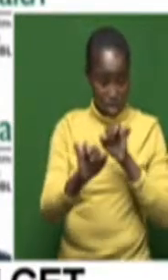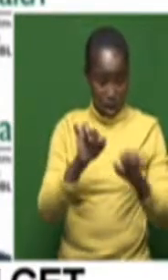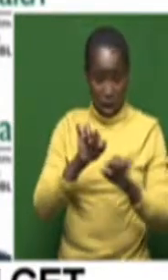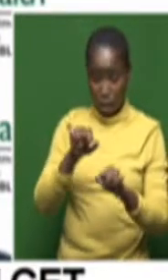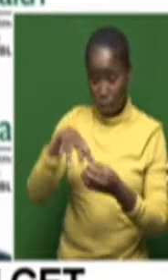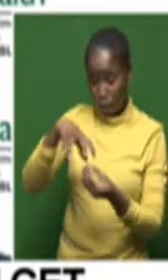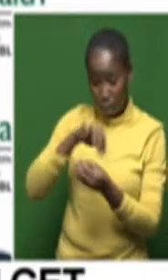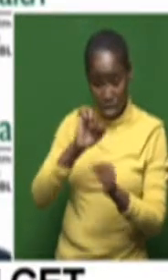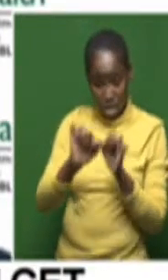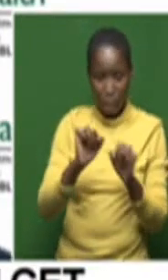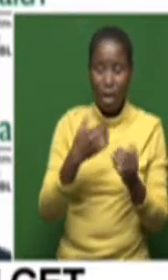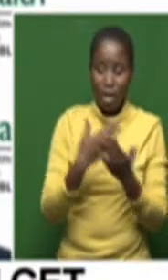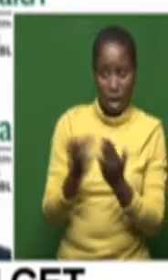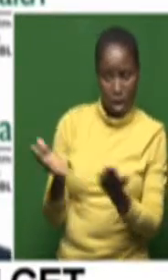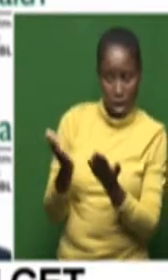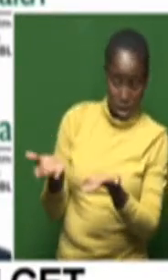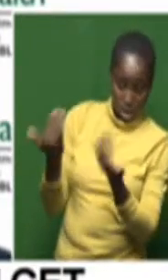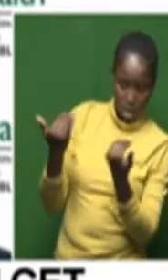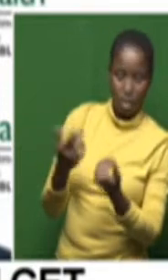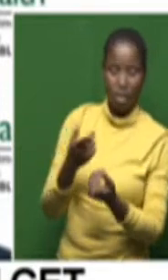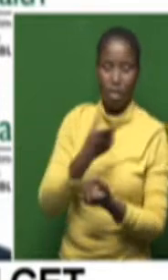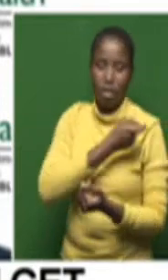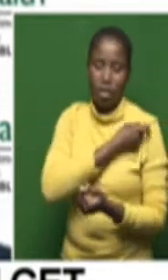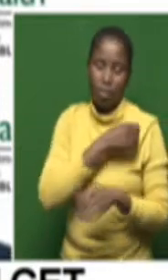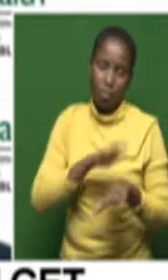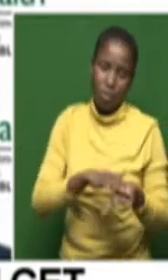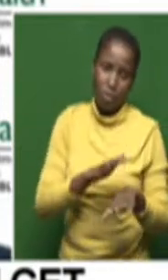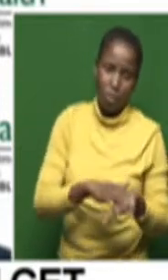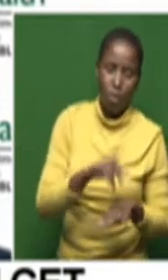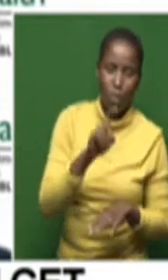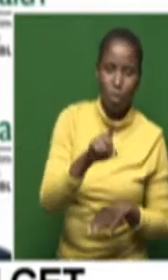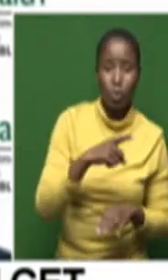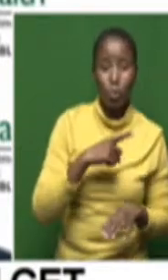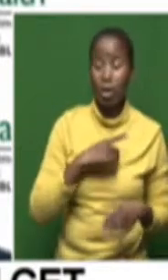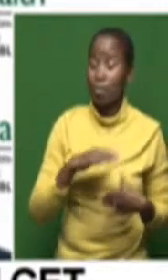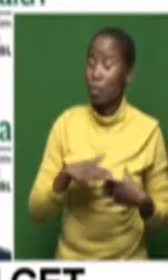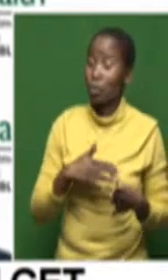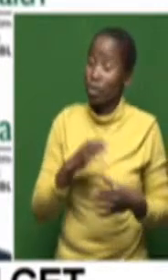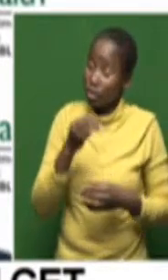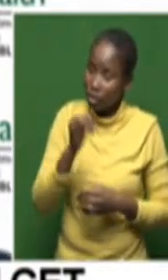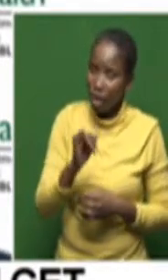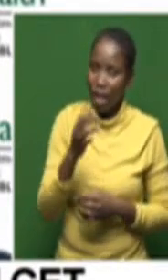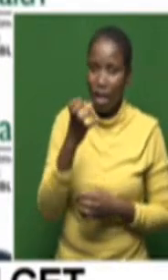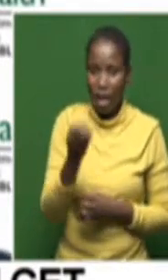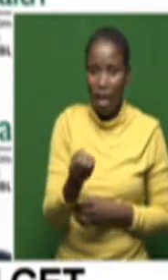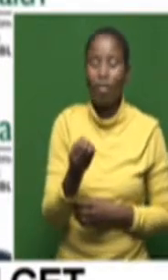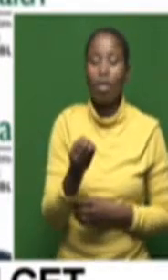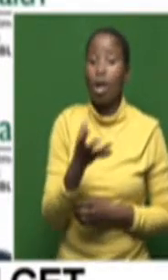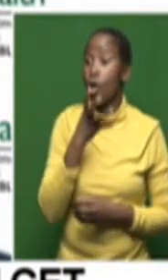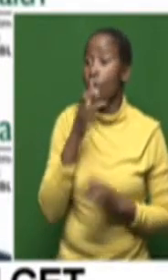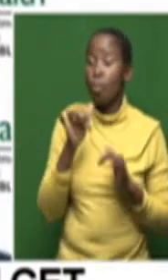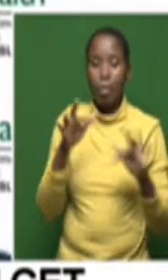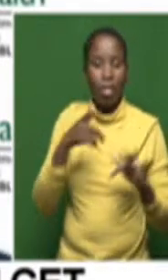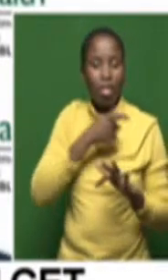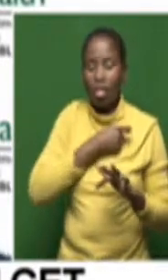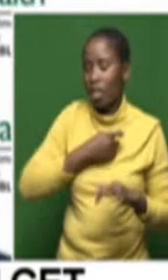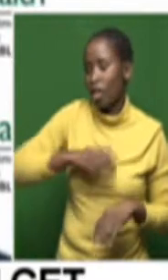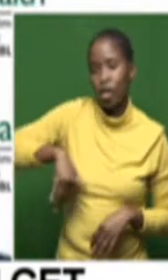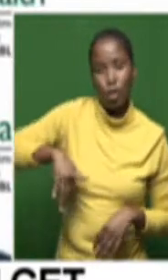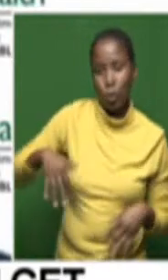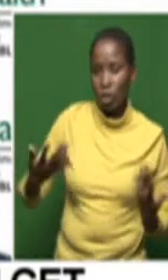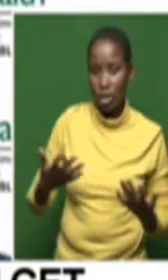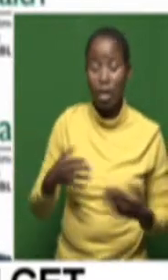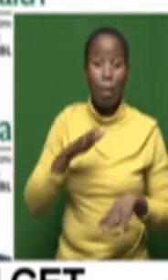also come forward, because we still have a major gap to cover in terms of especially the over